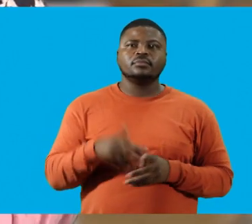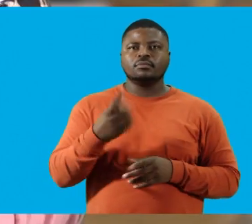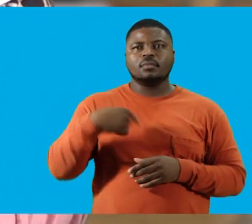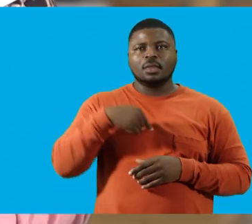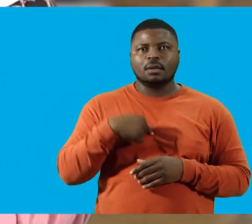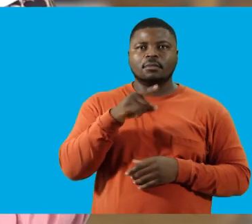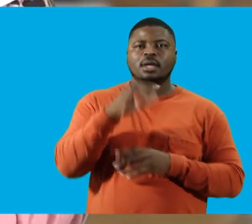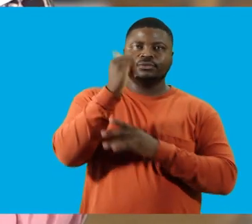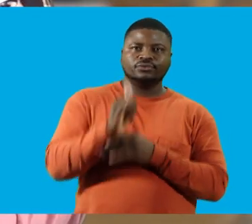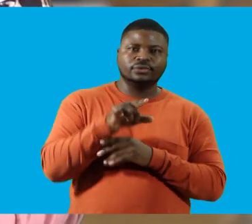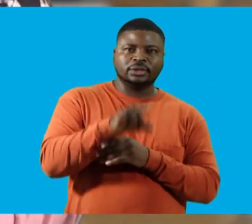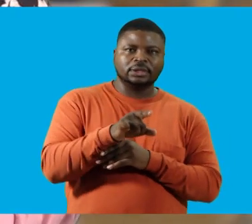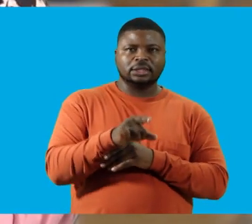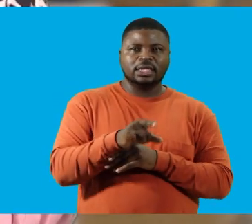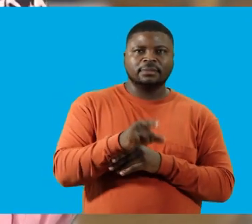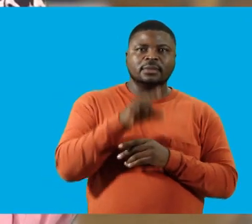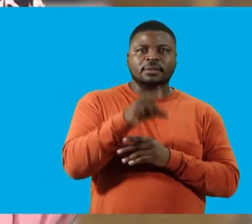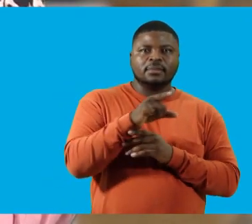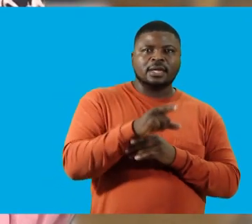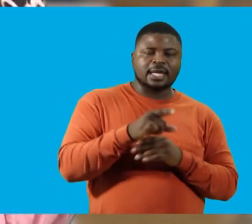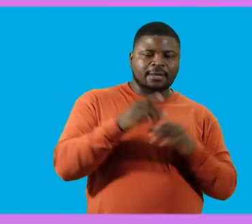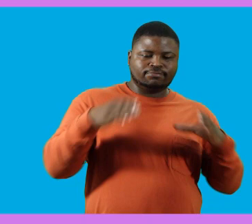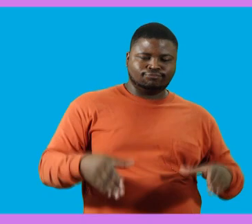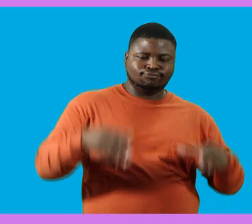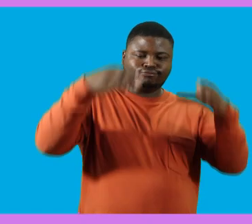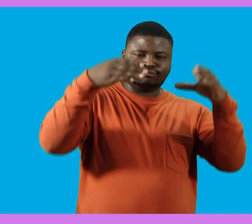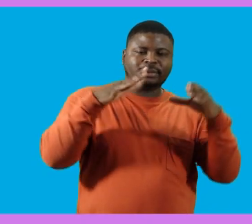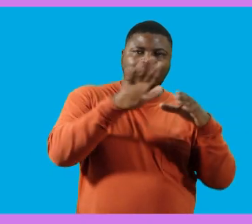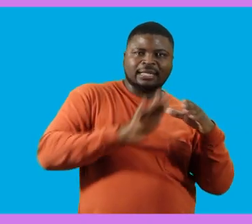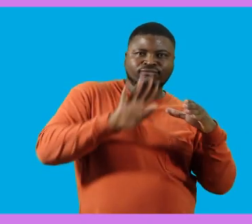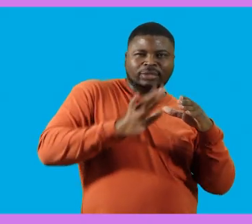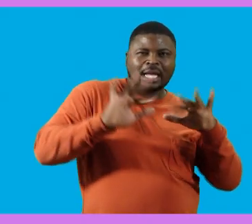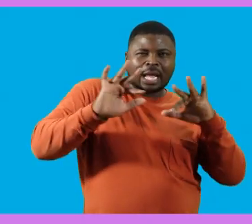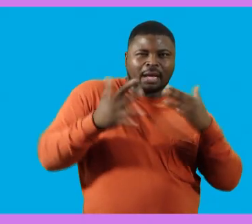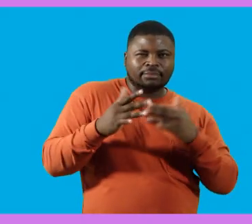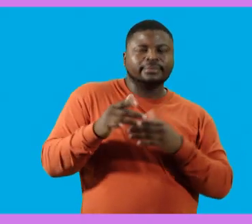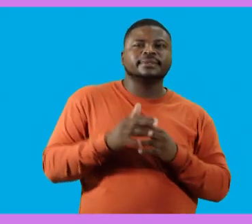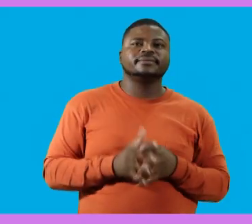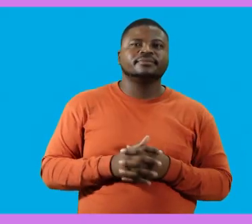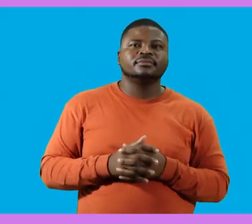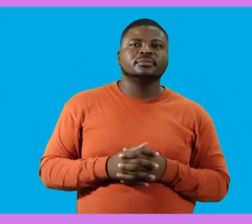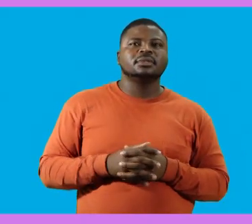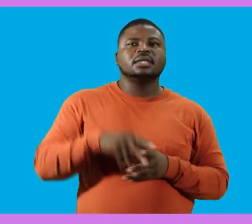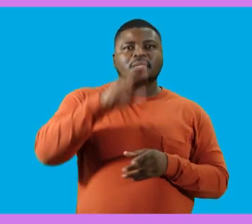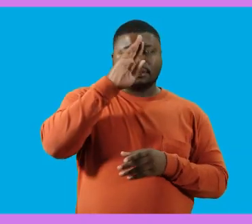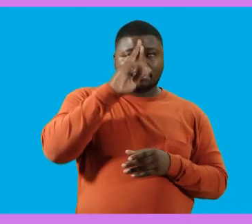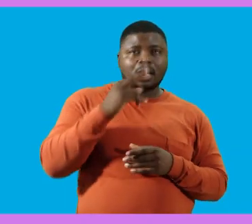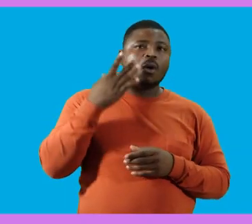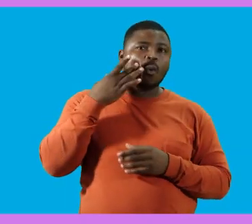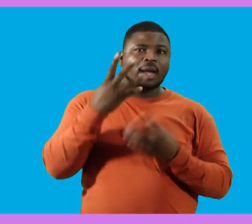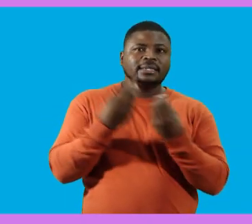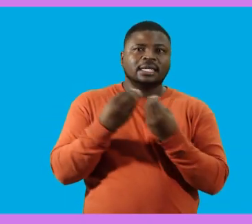Let's quickly look at the surface area of a cylinder. Now remember, surface area is when